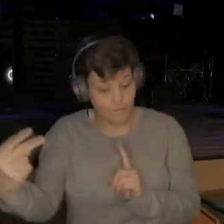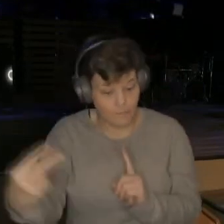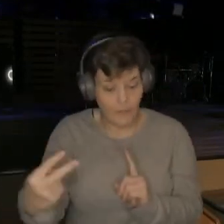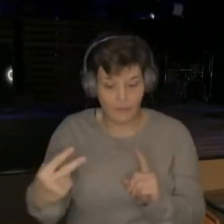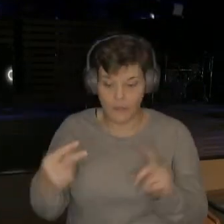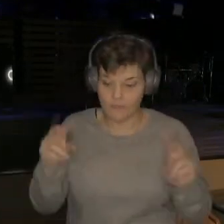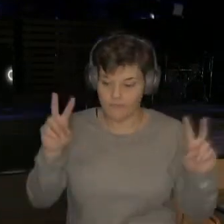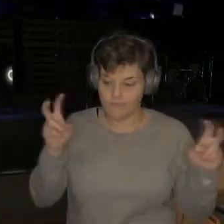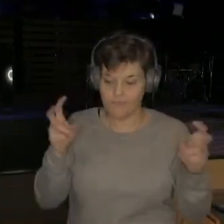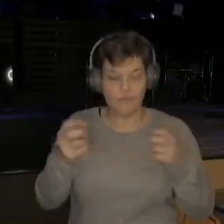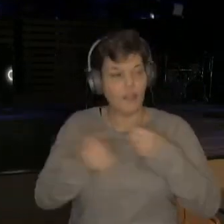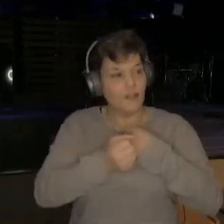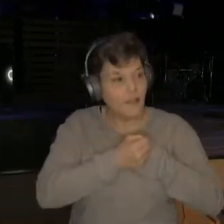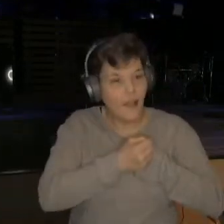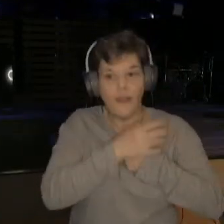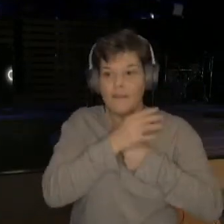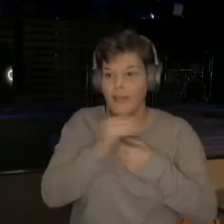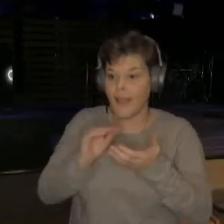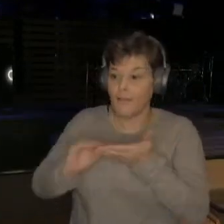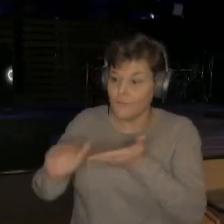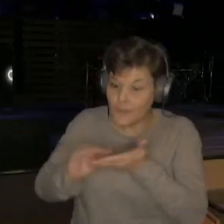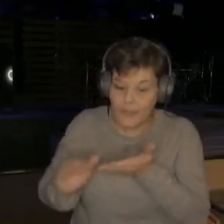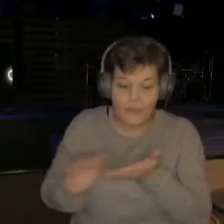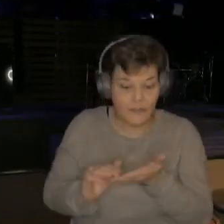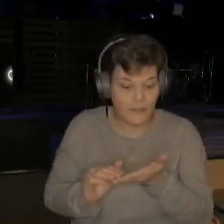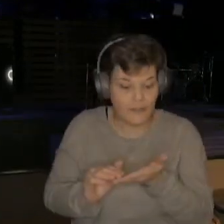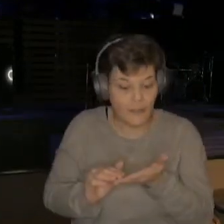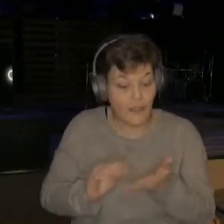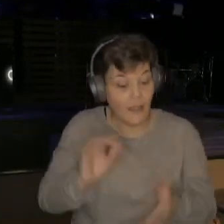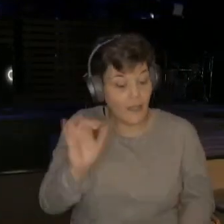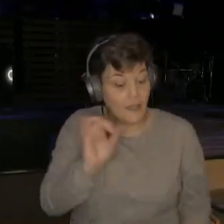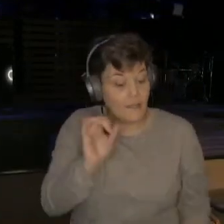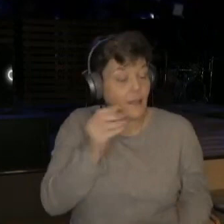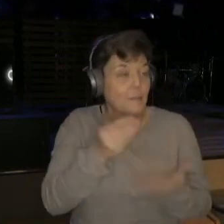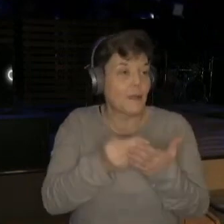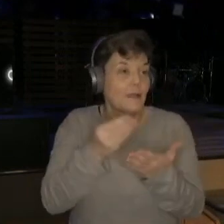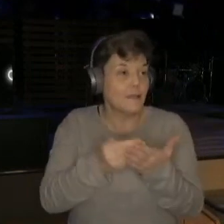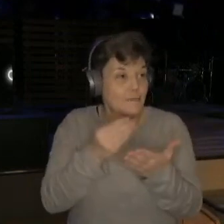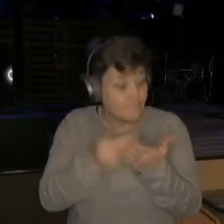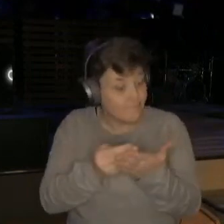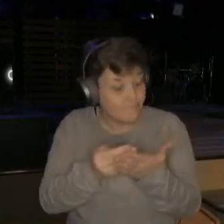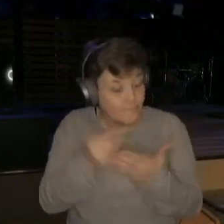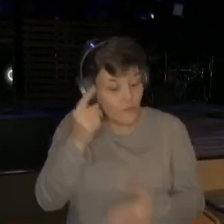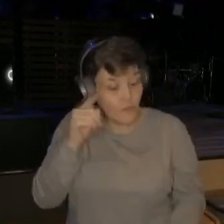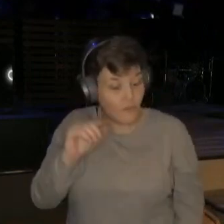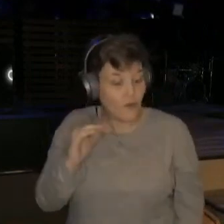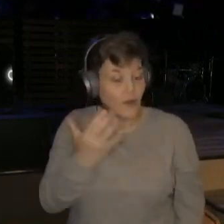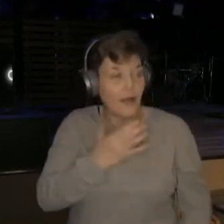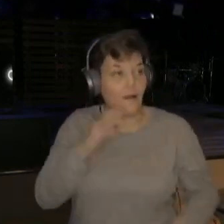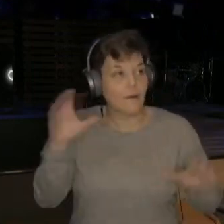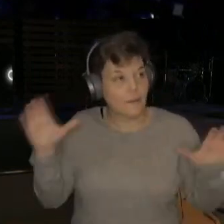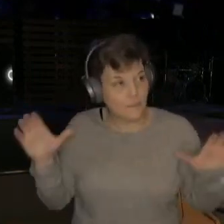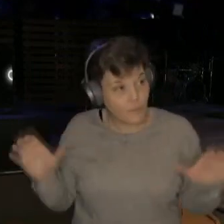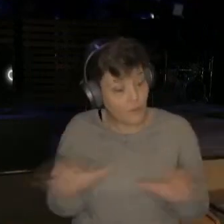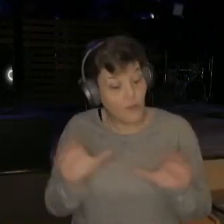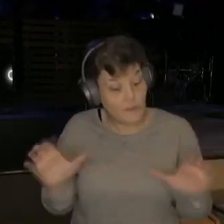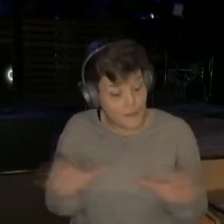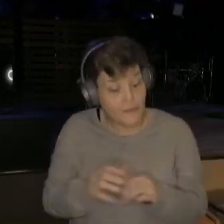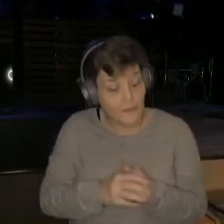turn for our performance. The belief is that God's